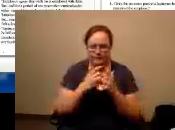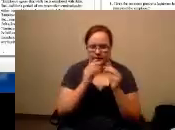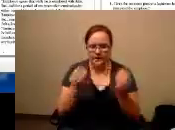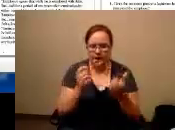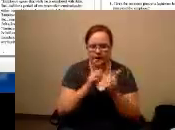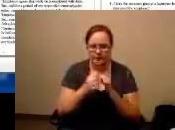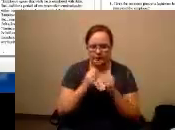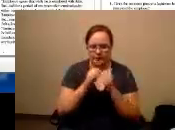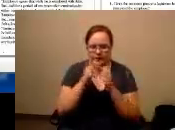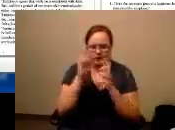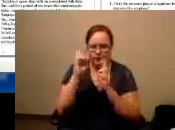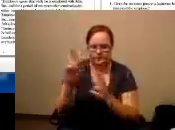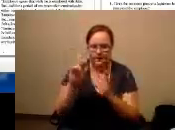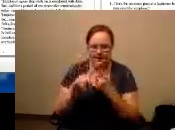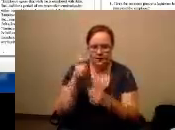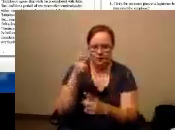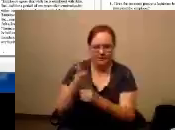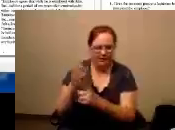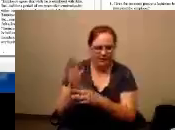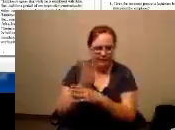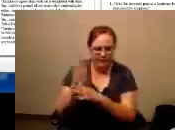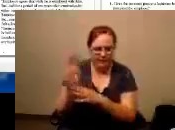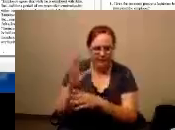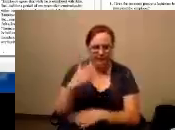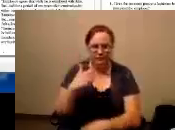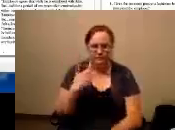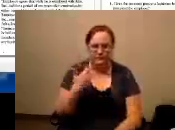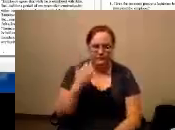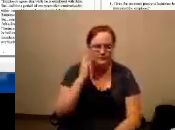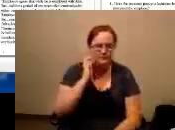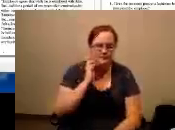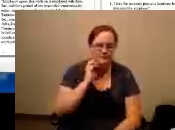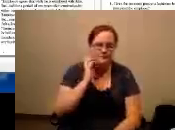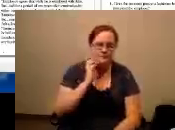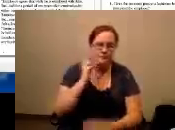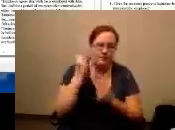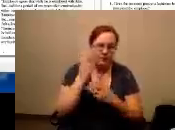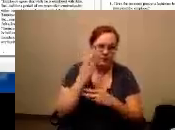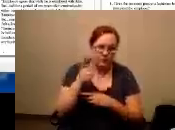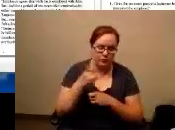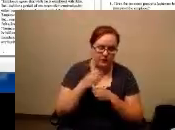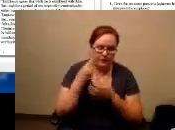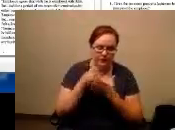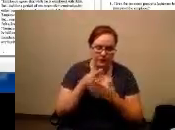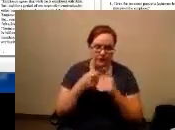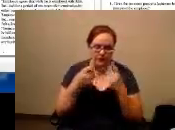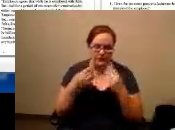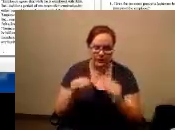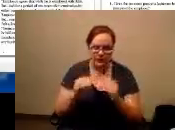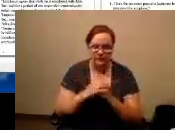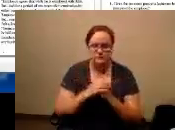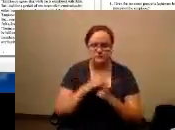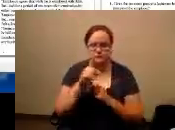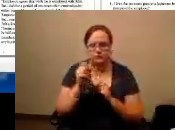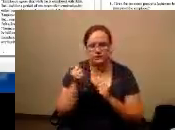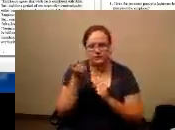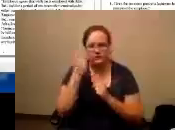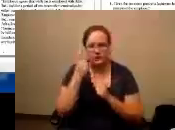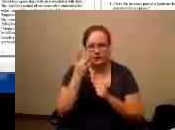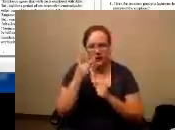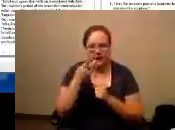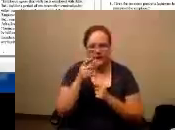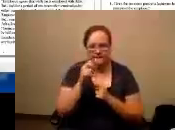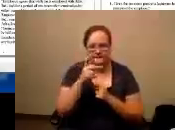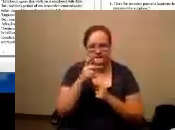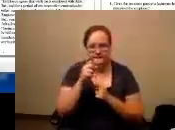non-competes with respect to sale of business for obvious reasons. You're getting money from sale, and you can understand why Pepsi didn't want